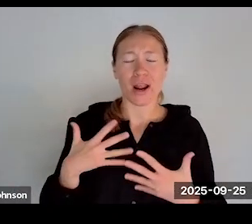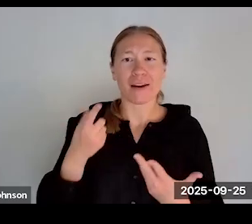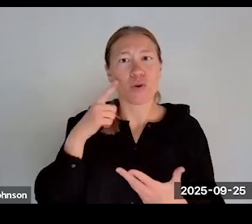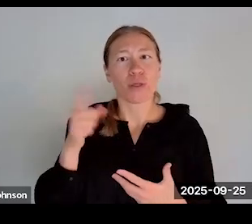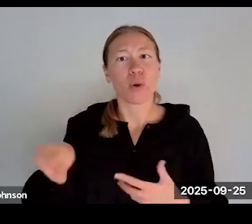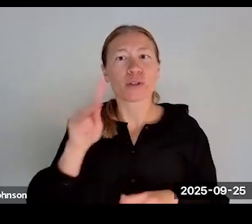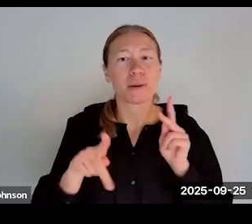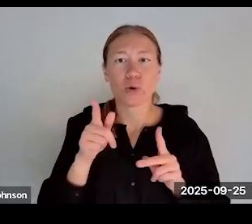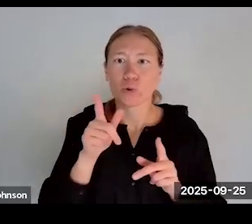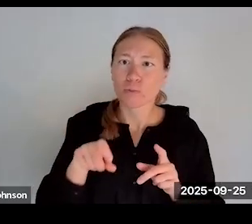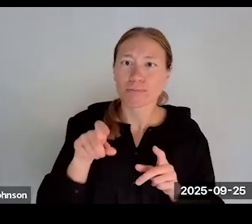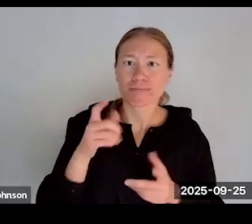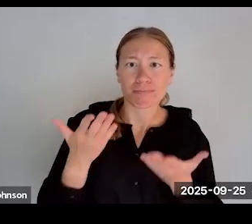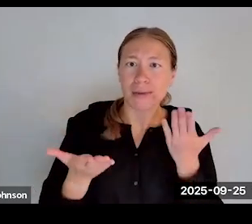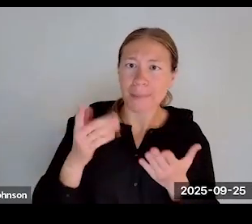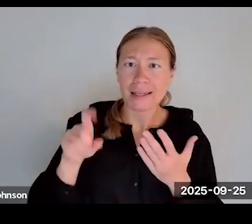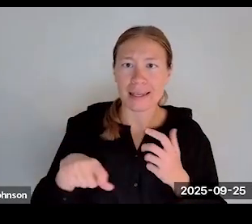or accommodations.